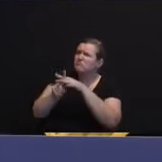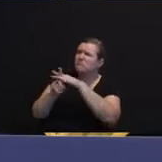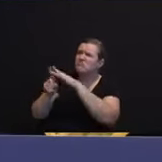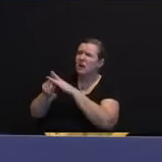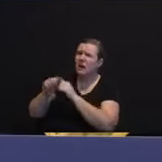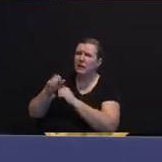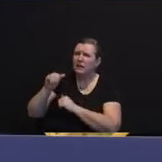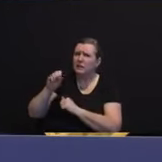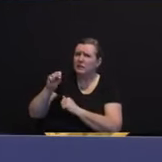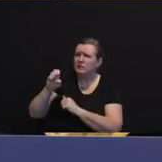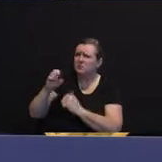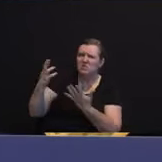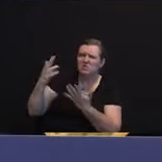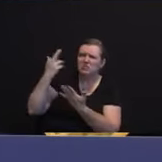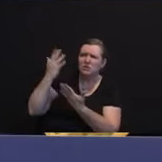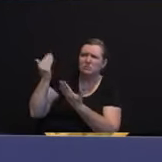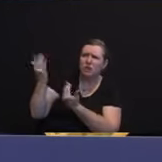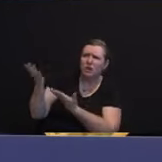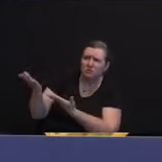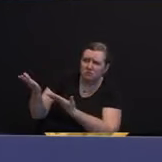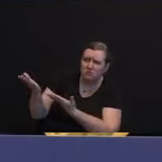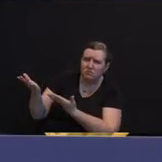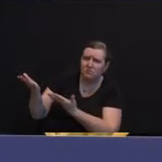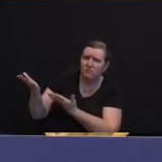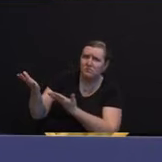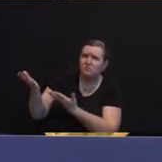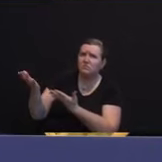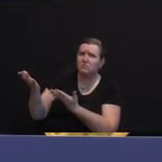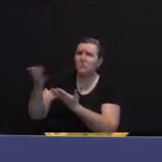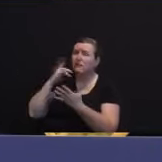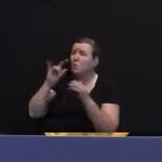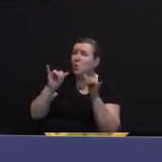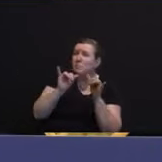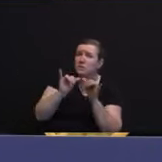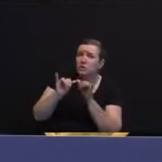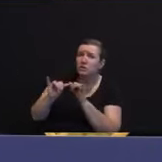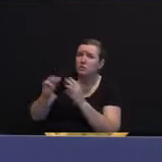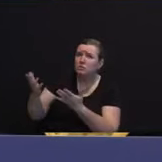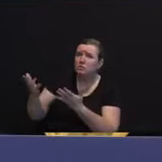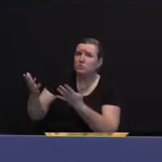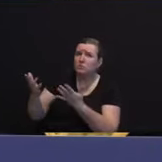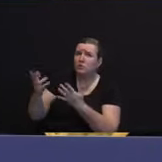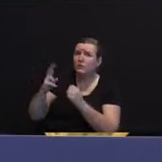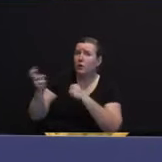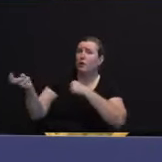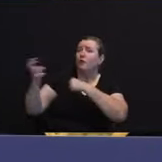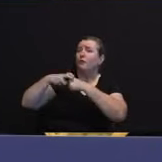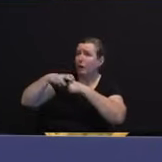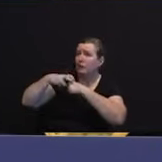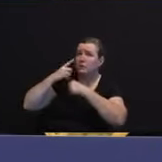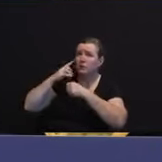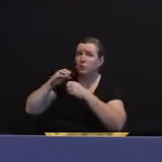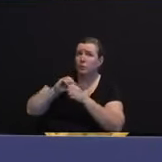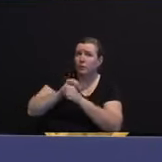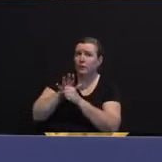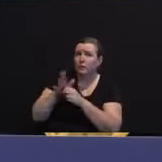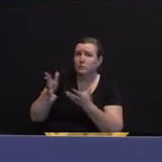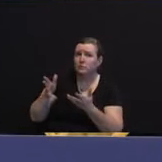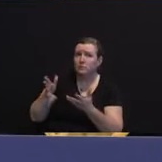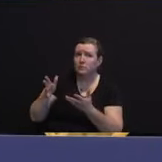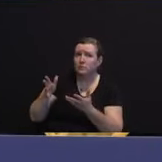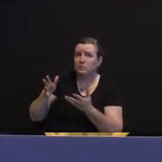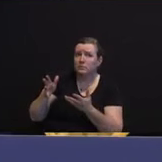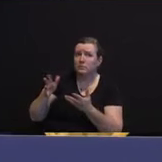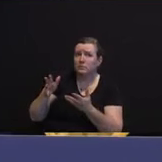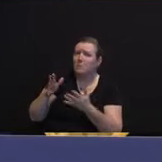that measures the risk of COVID-19 currently sits in the moderate range for all 21 counties, but data appears to show some will